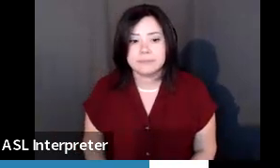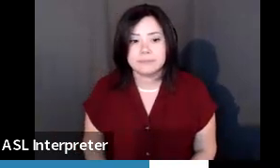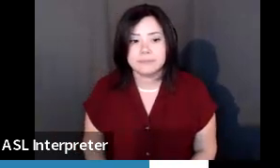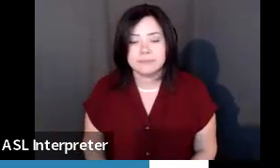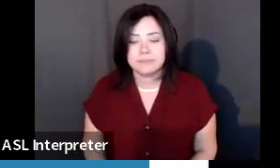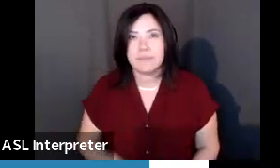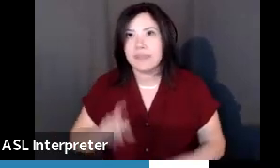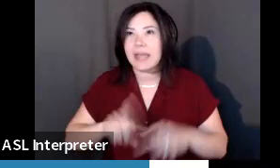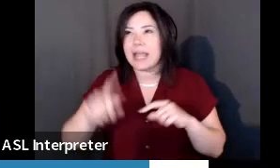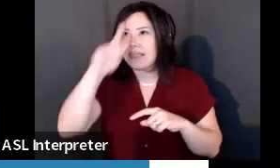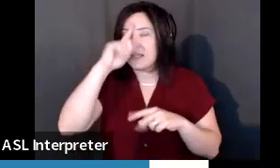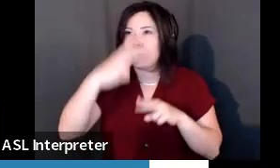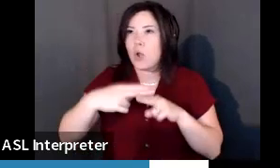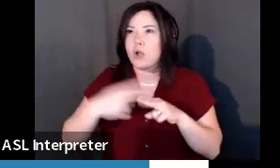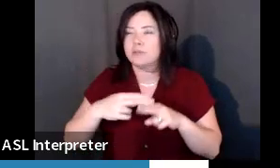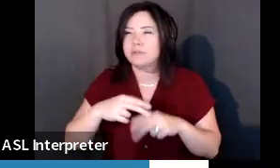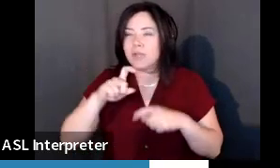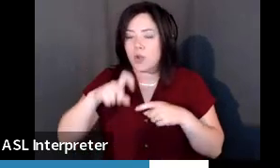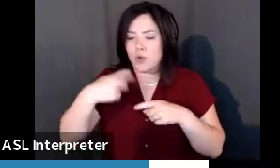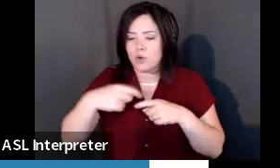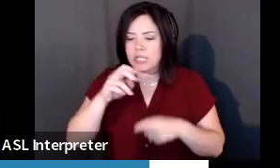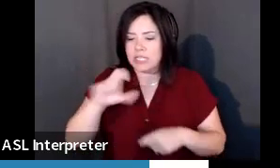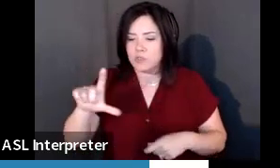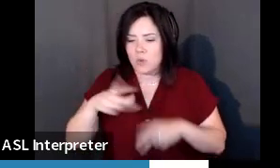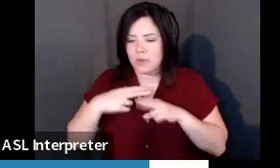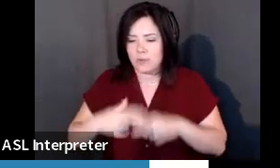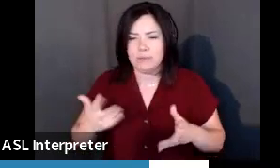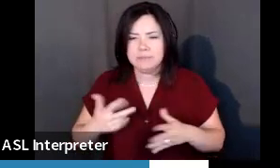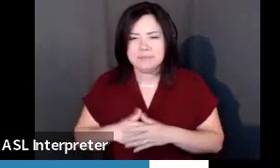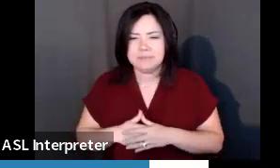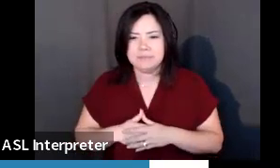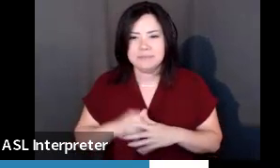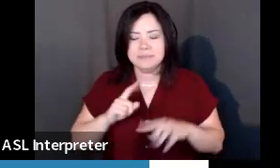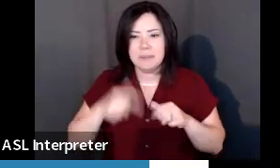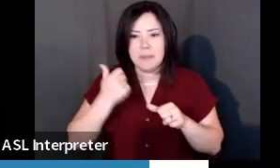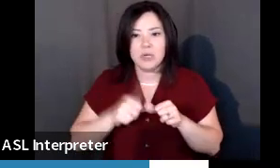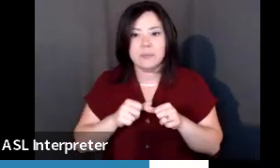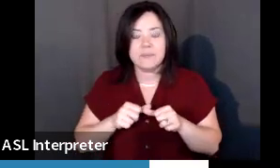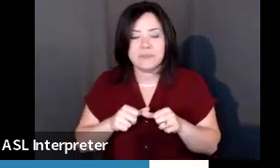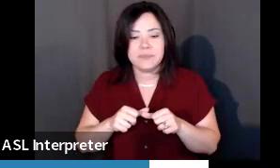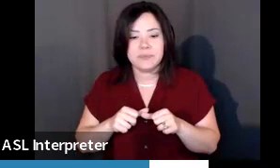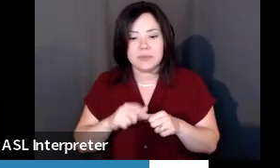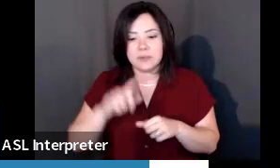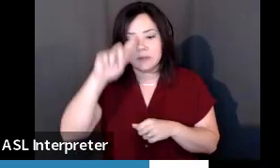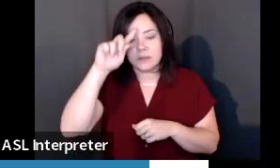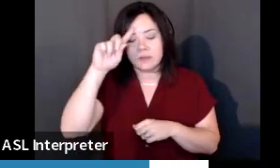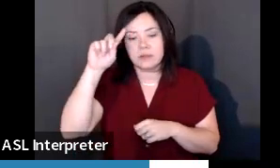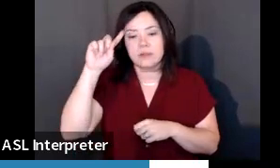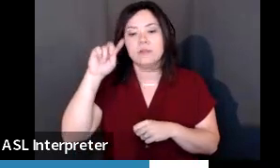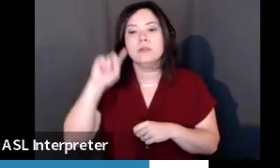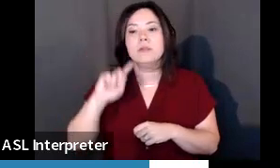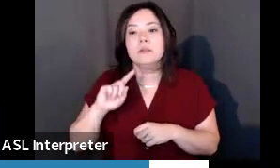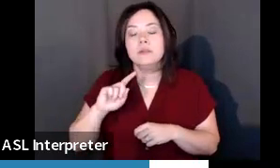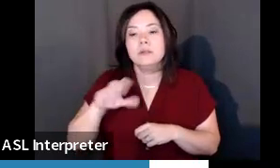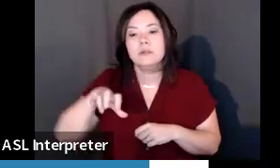I can't even think of what it's a crochet tool. I can't think of what it's called right now, but it makes the hanging onto it, it